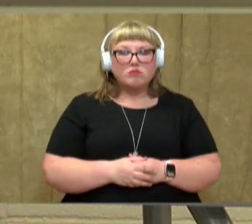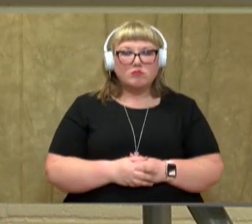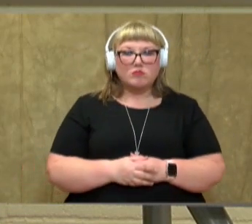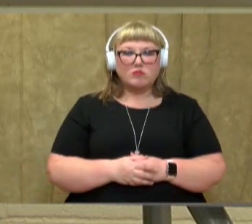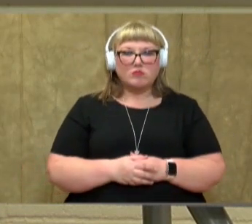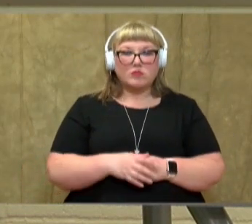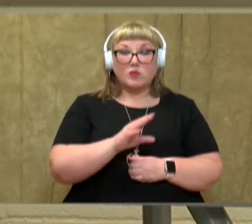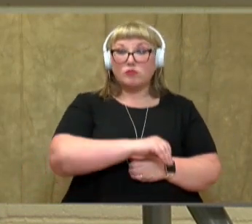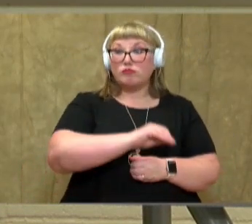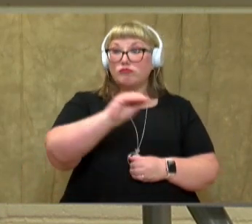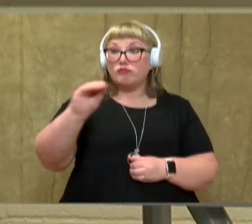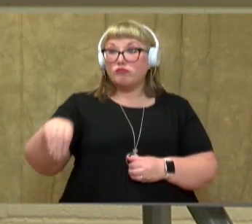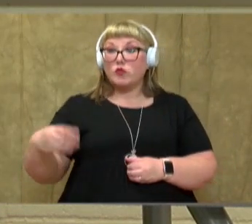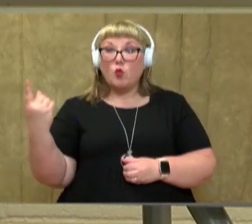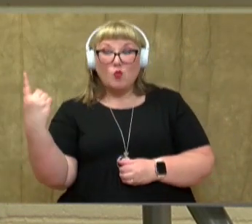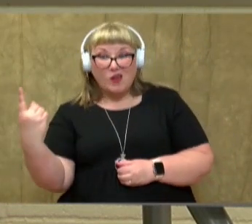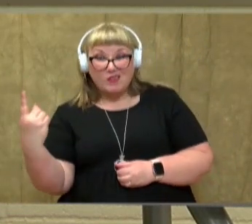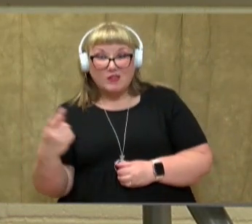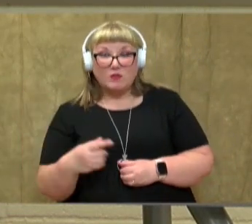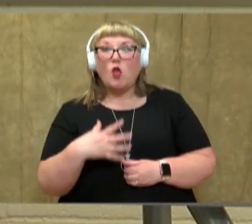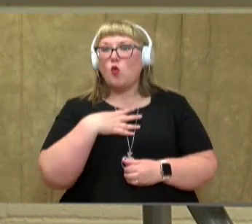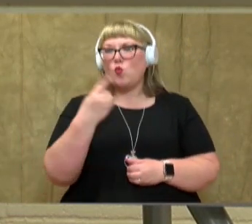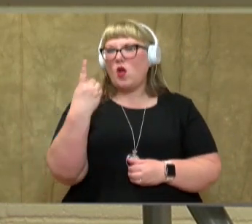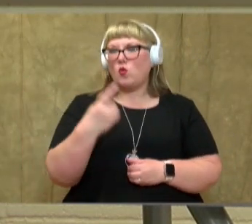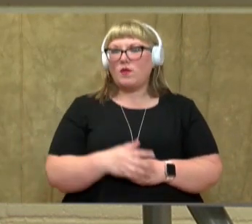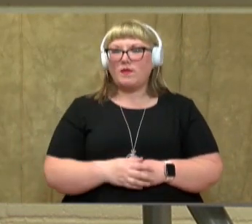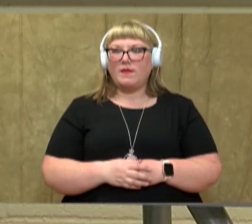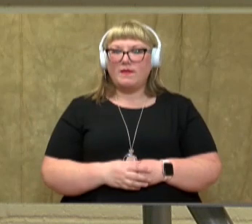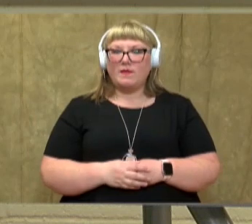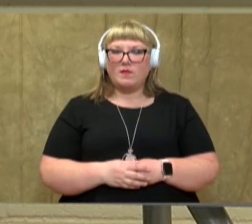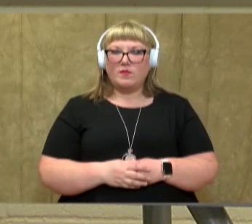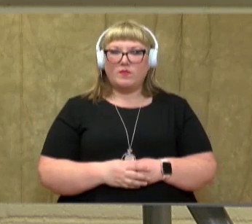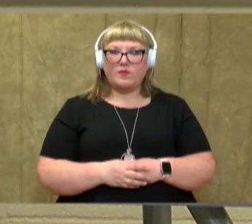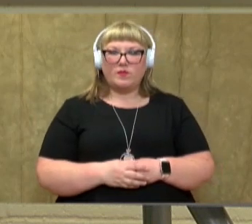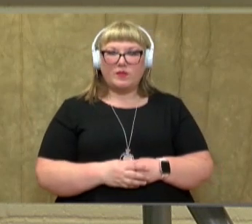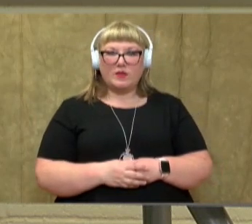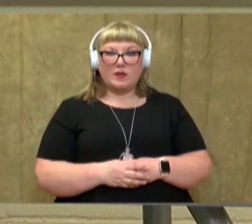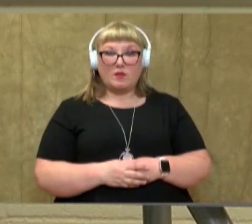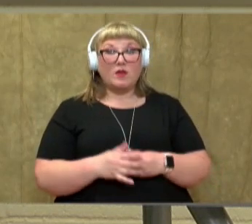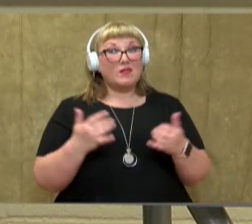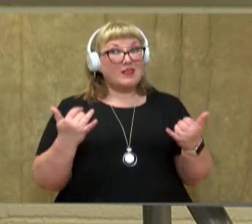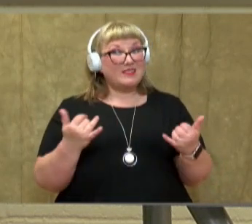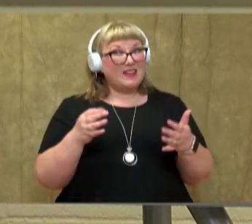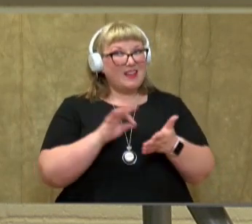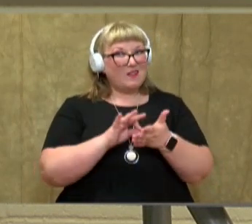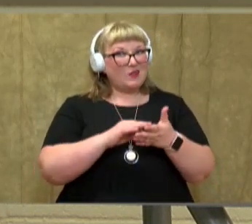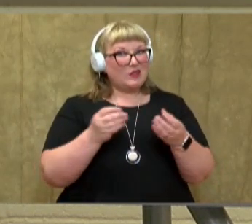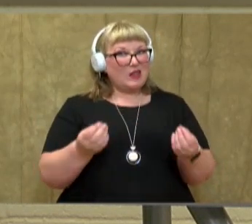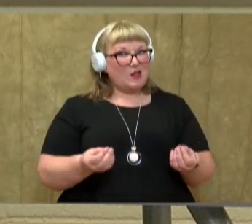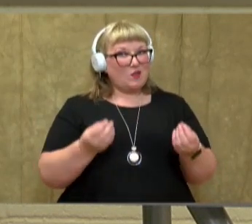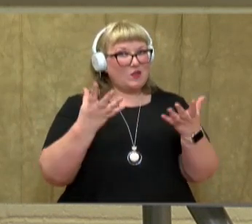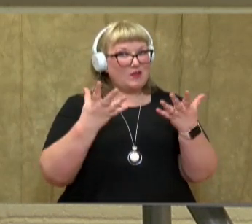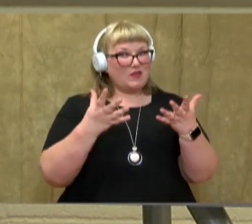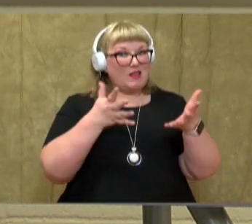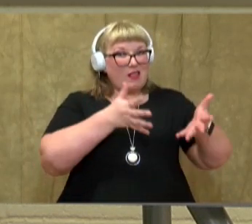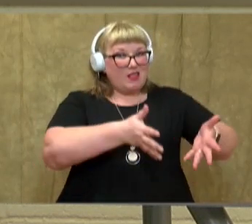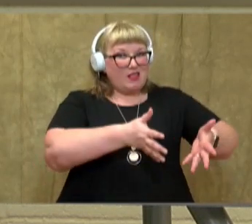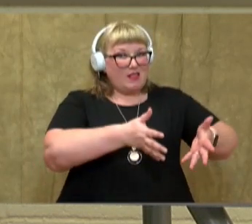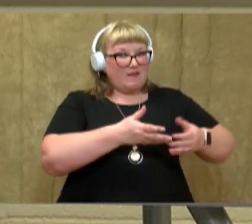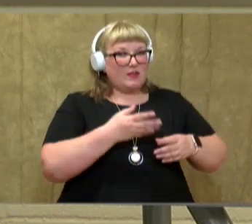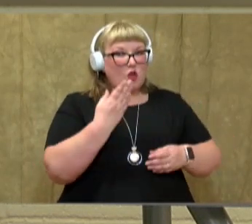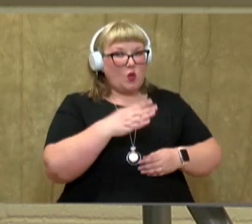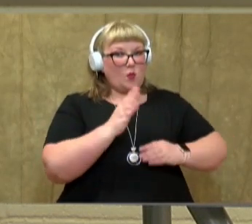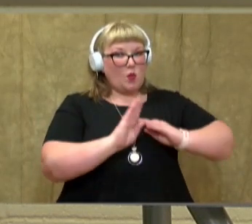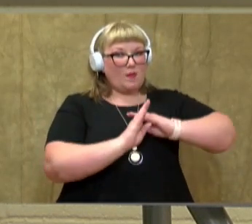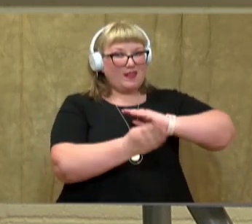our green basket. How about this white one? We'll move him over. All right, now let's count how many are left in our